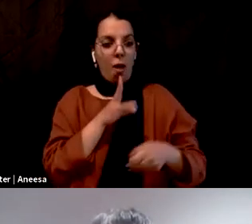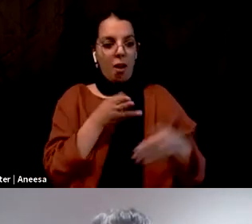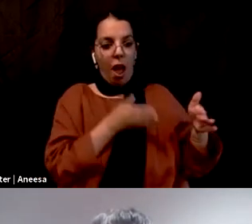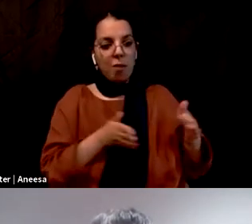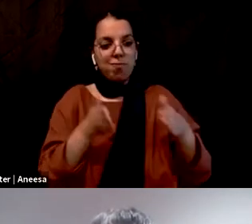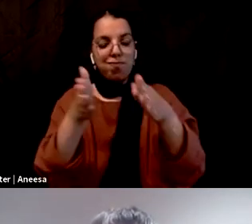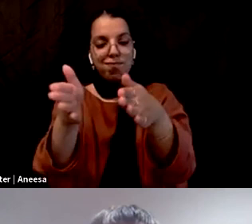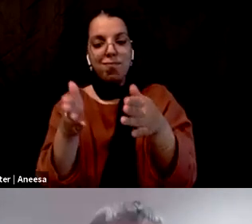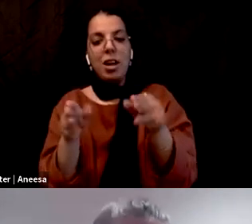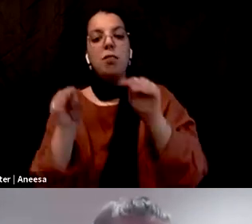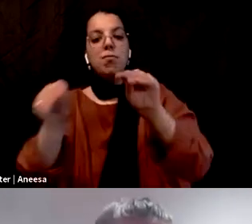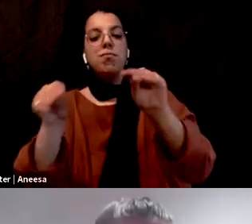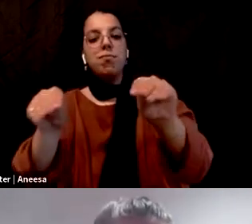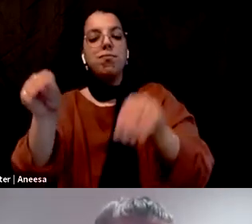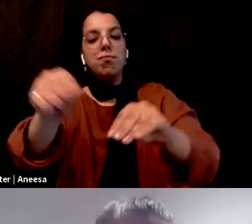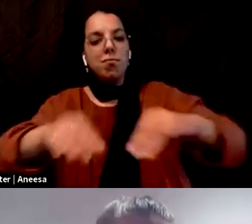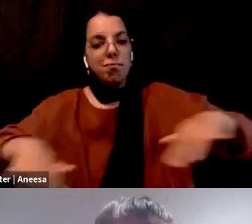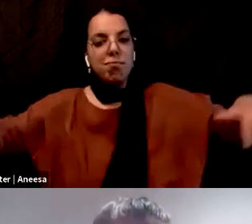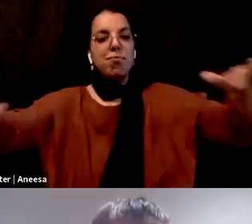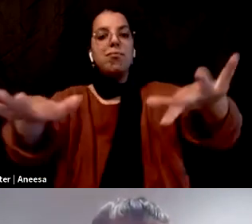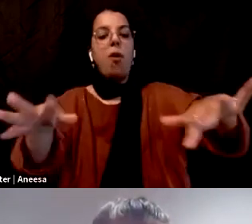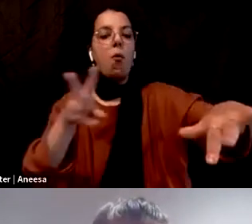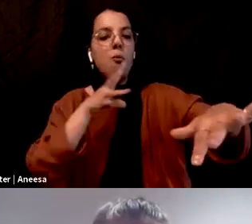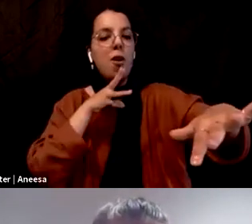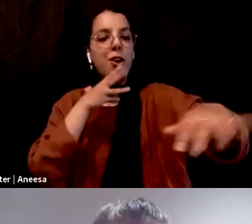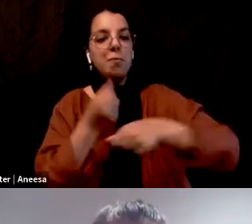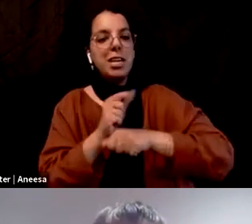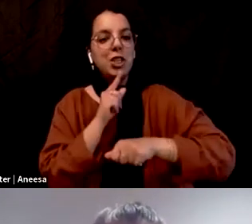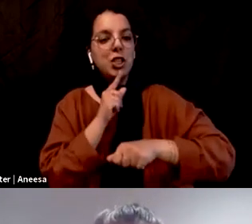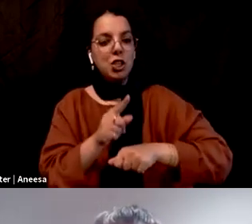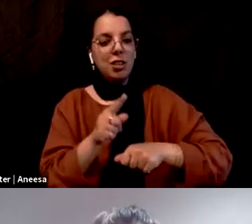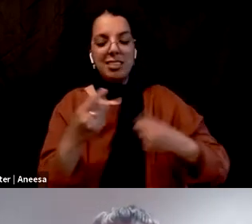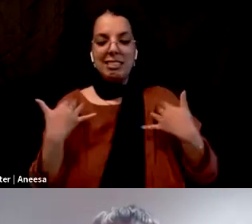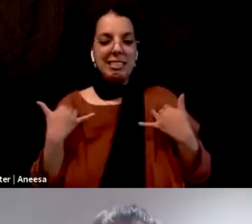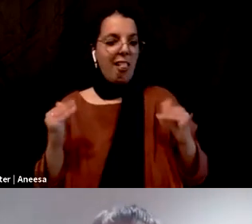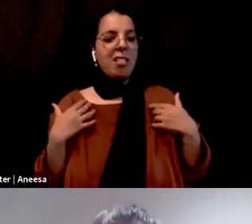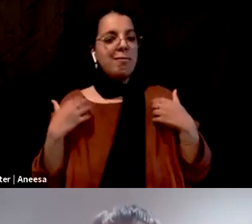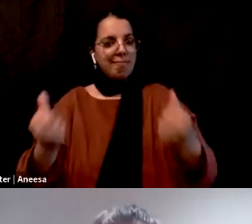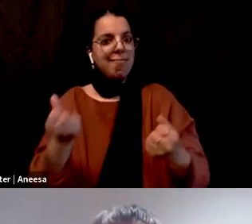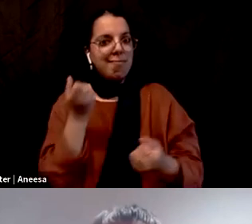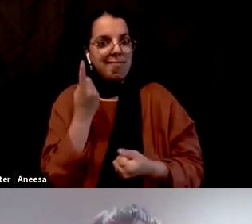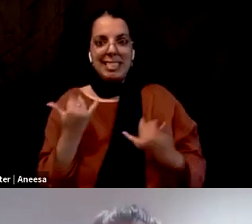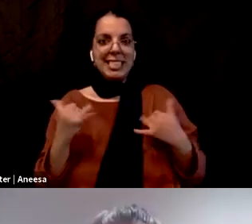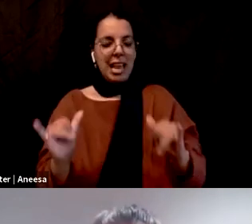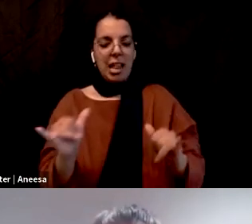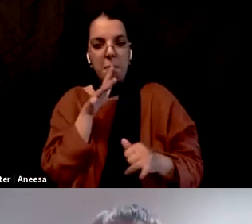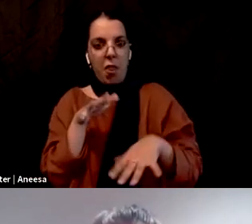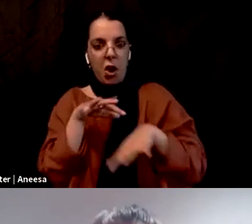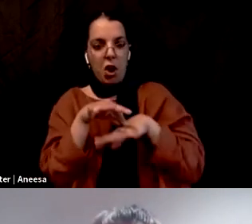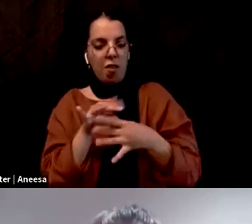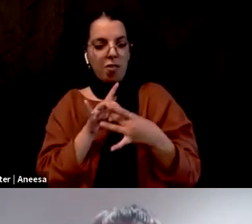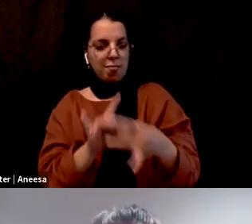emotional, and spiritual connection to the Mother Earth. Anybody want to take on that?